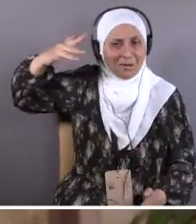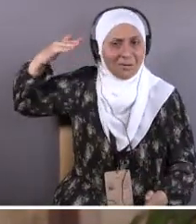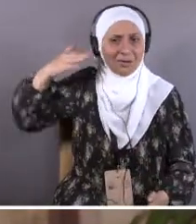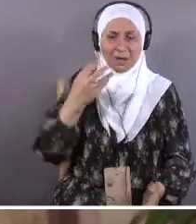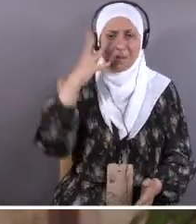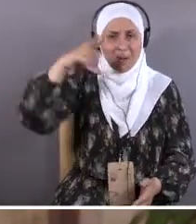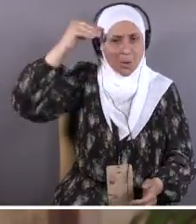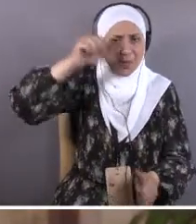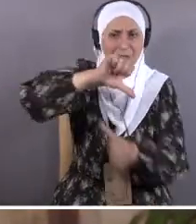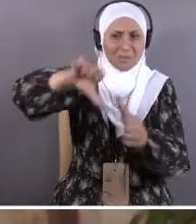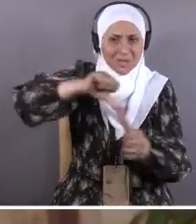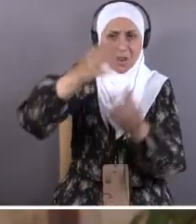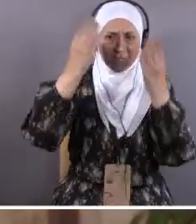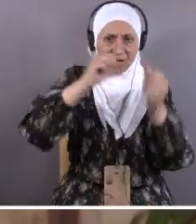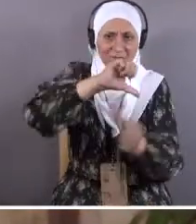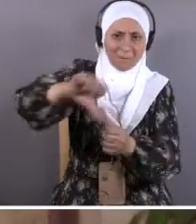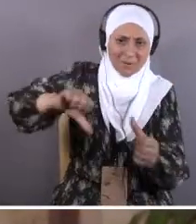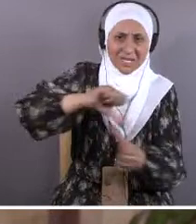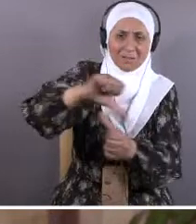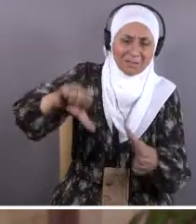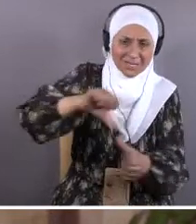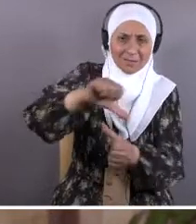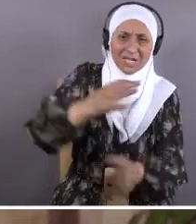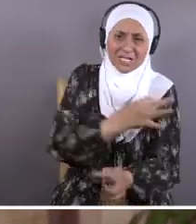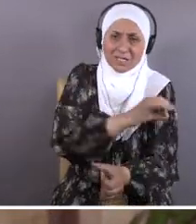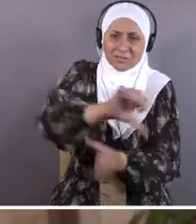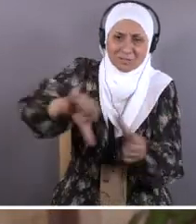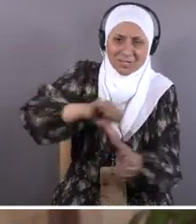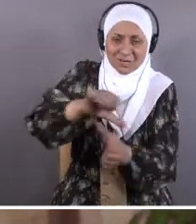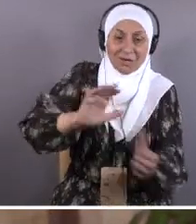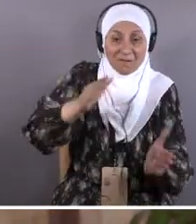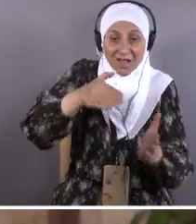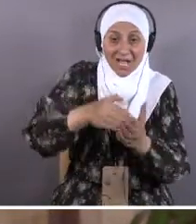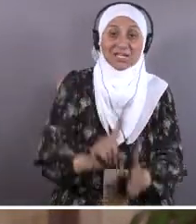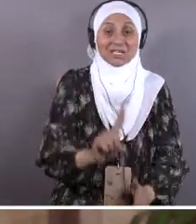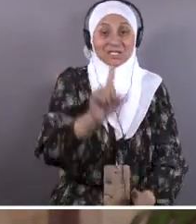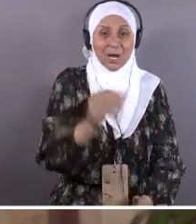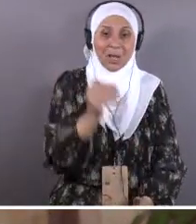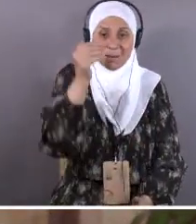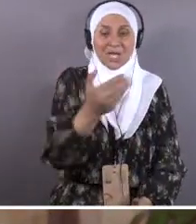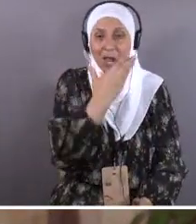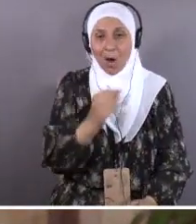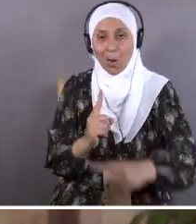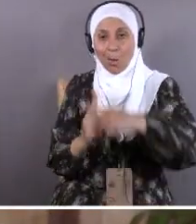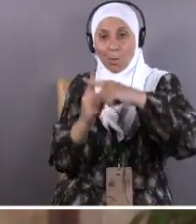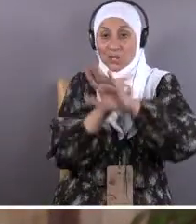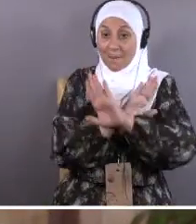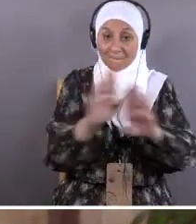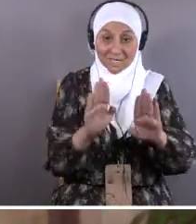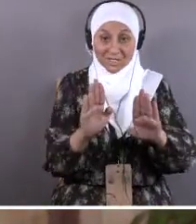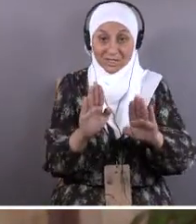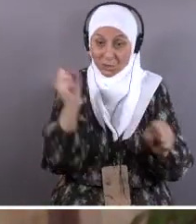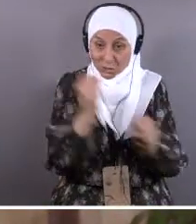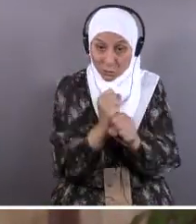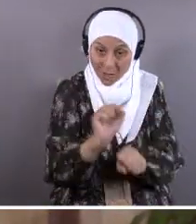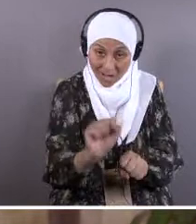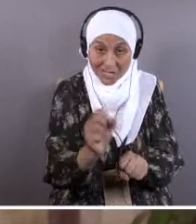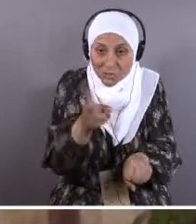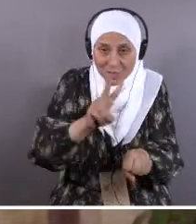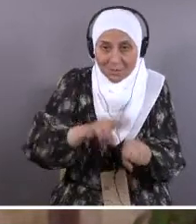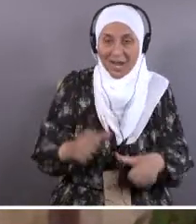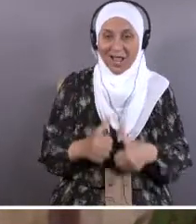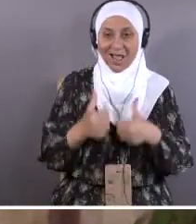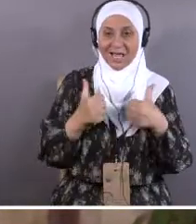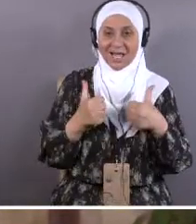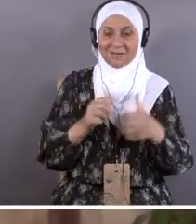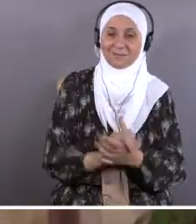agreements, and debate, and that this will have a positive impact not only on their work, but also on their lives. And the input that we have received